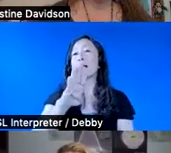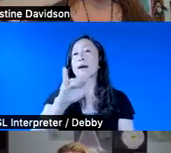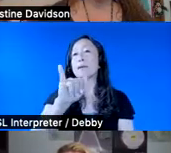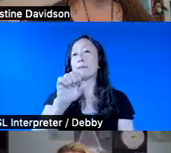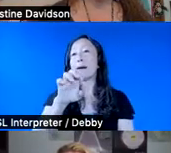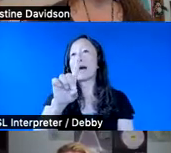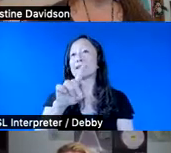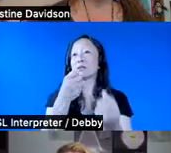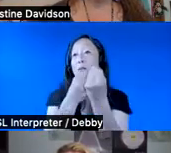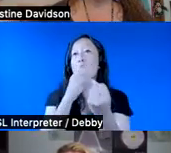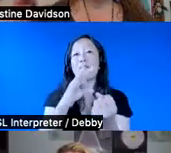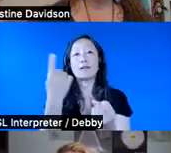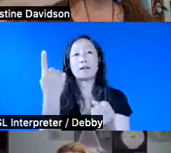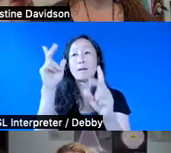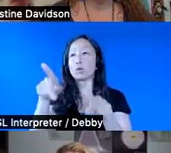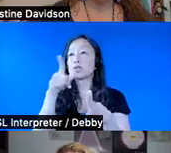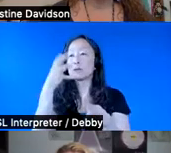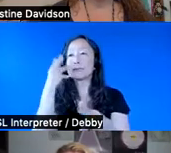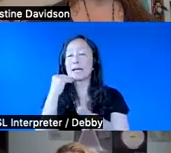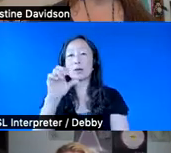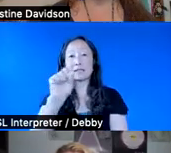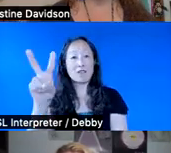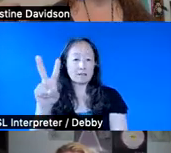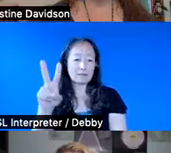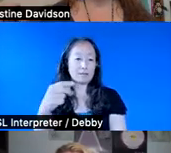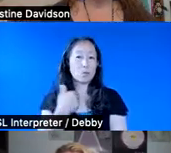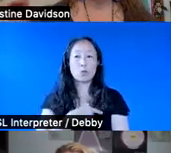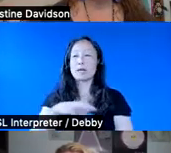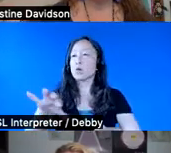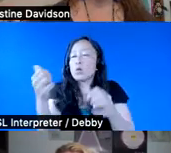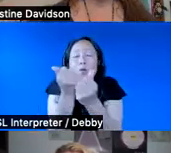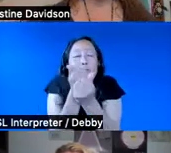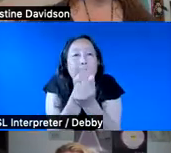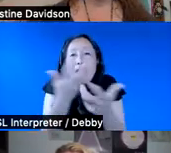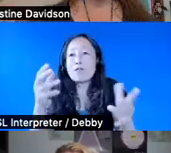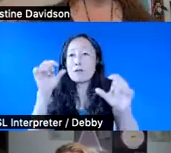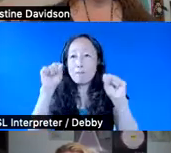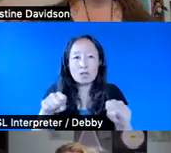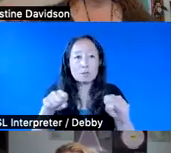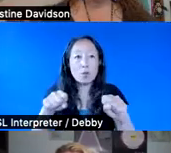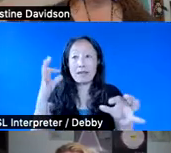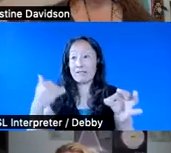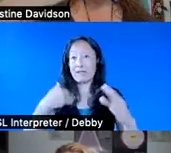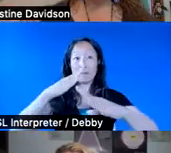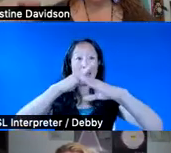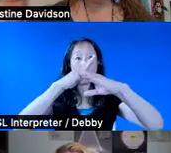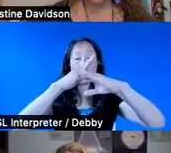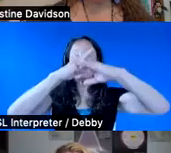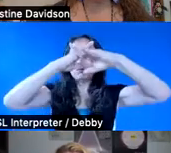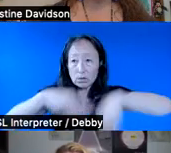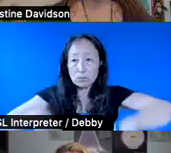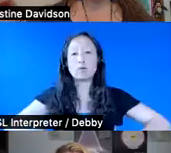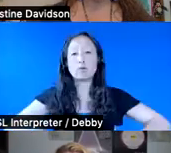sexual violence. And we're going to do everything possible to remove barriers to